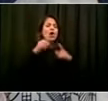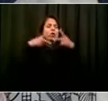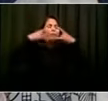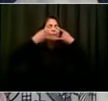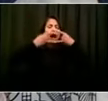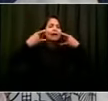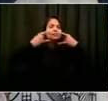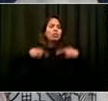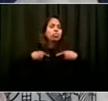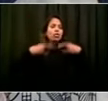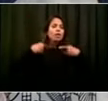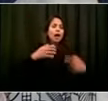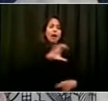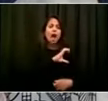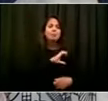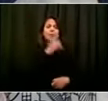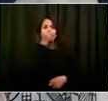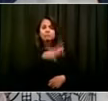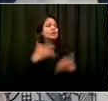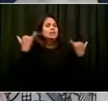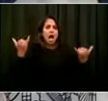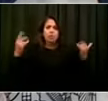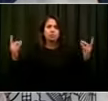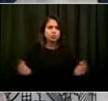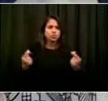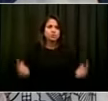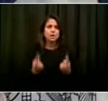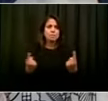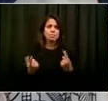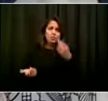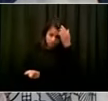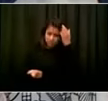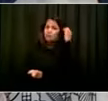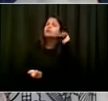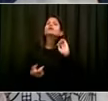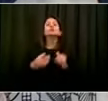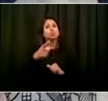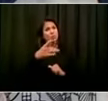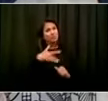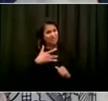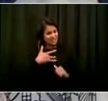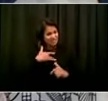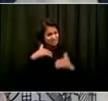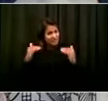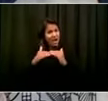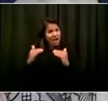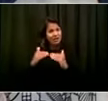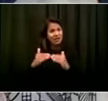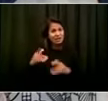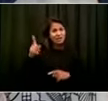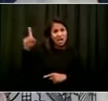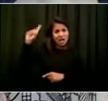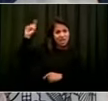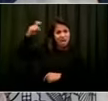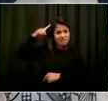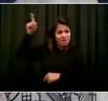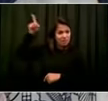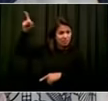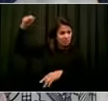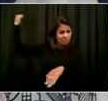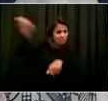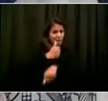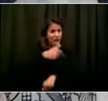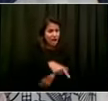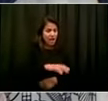was that something unprecedented developed based on our experience now over 7 months.